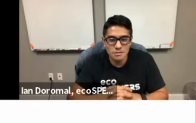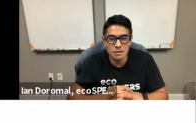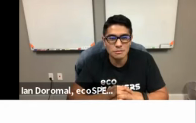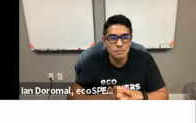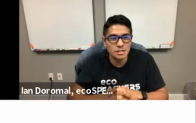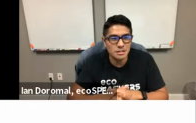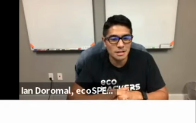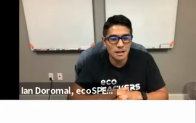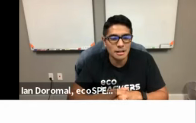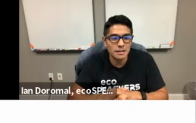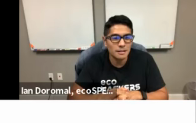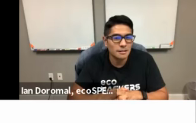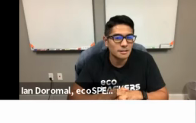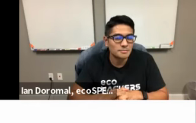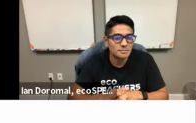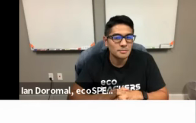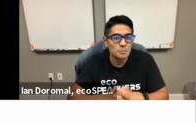again, those CO2 emissions. Next slide.